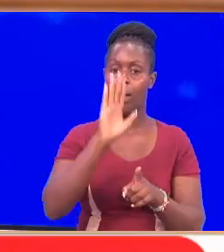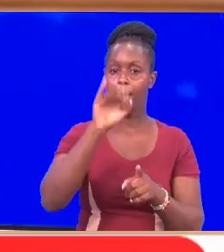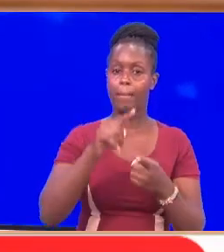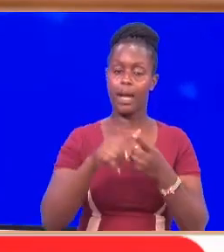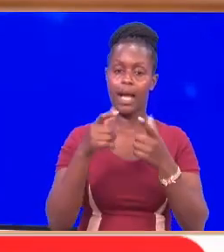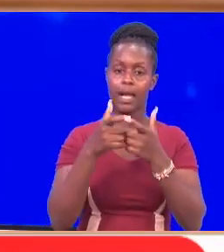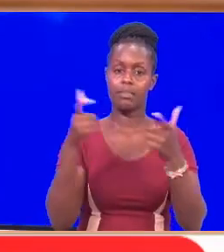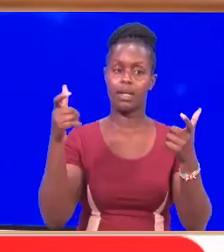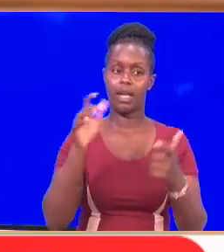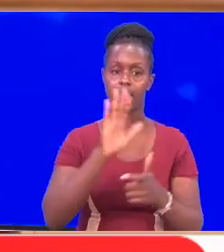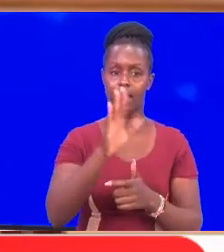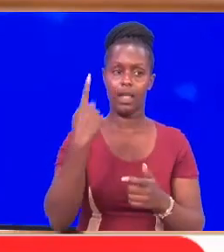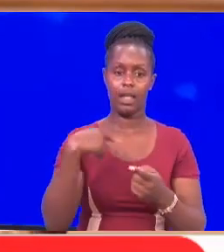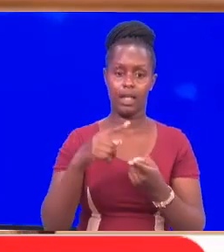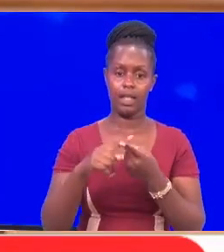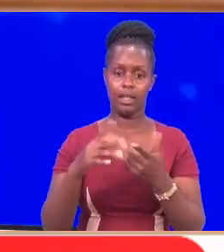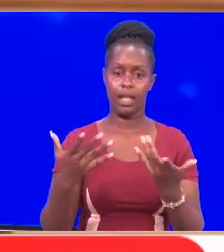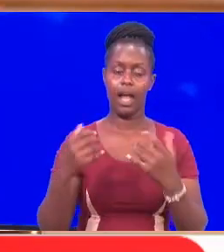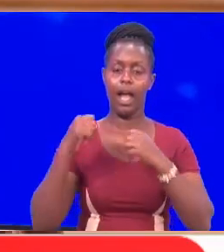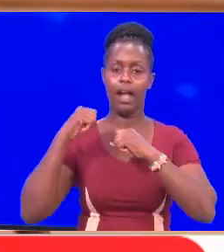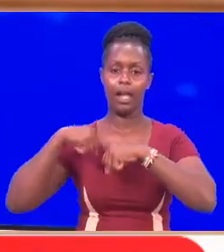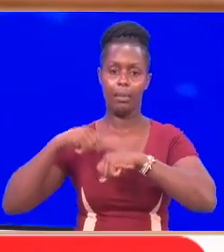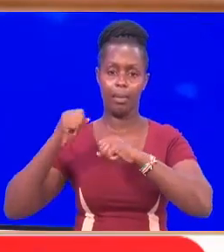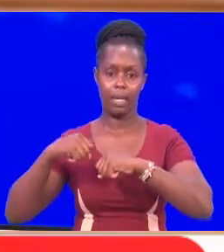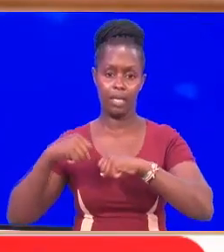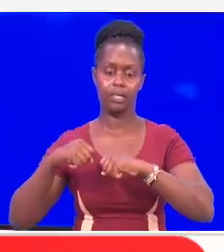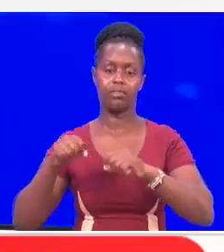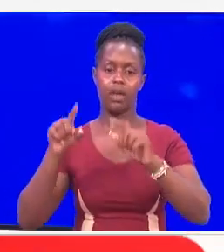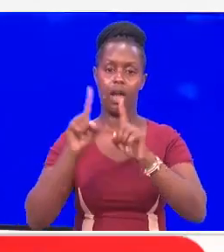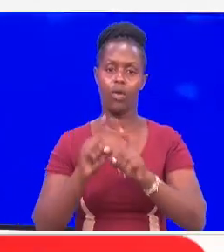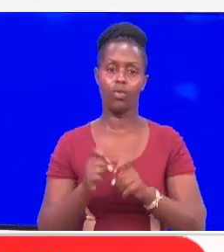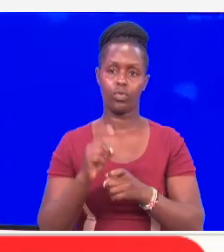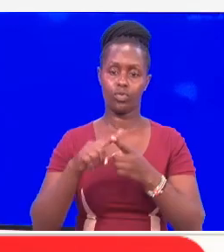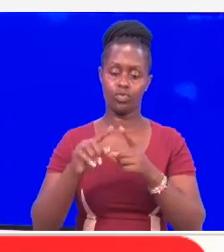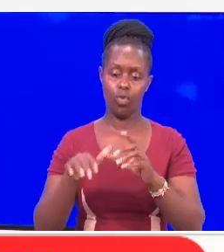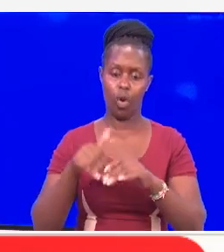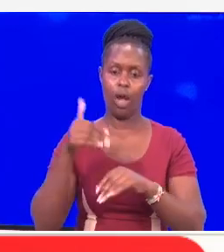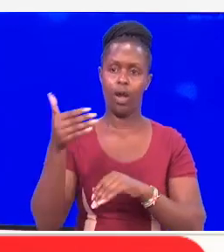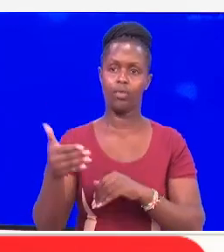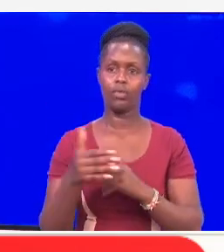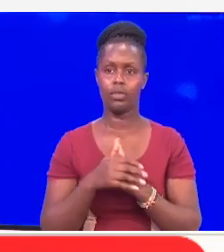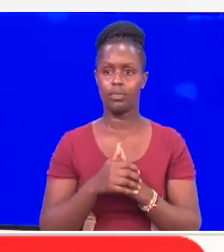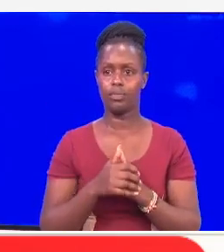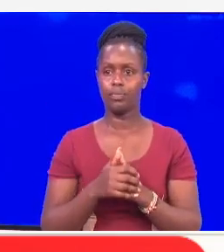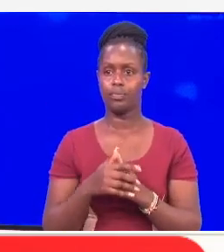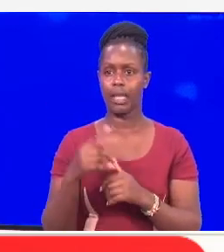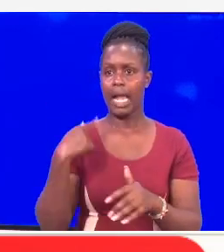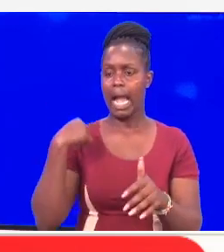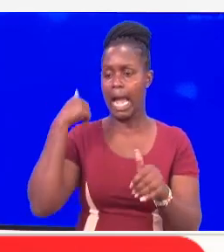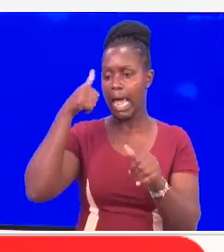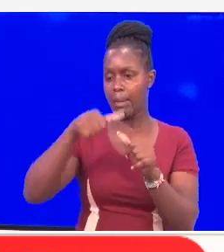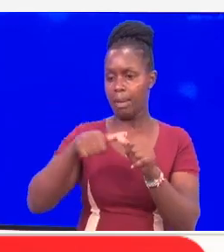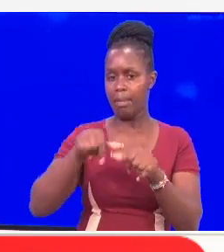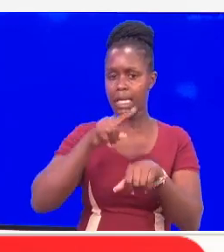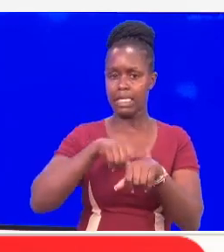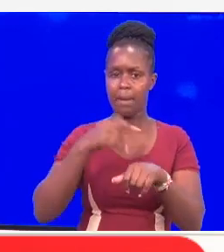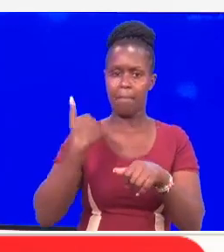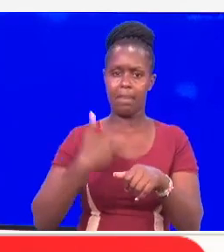their reach, capability and output. I do recall, Your Excellency, when I was Minister for Energy